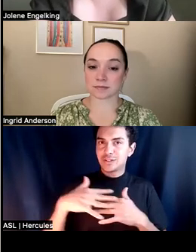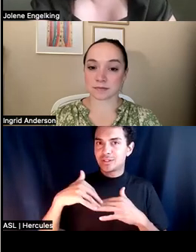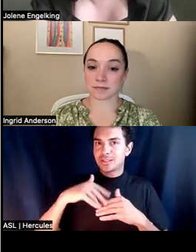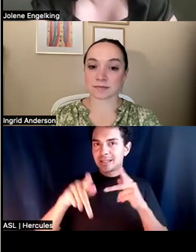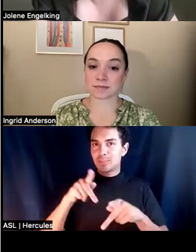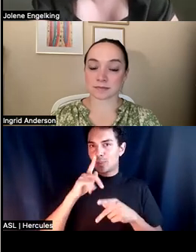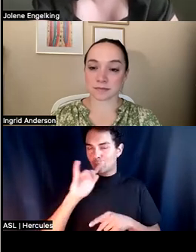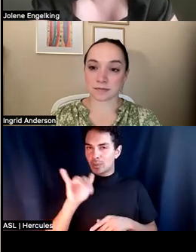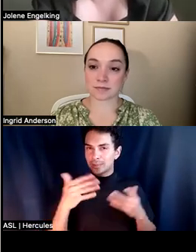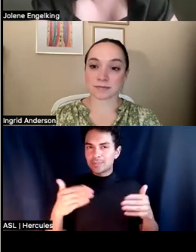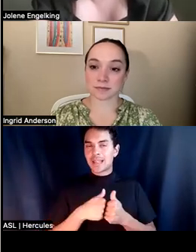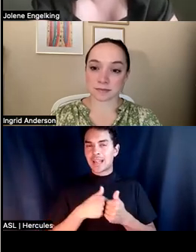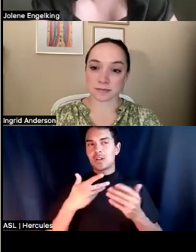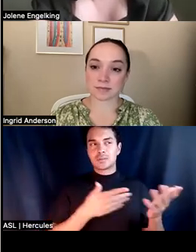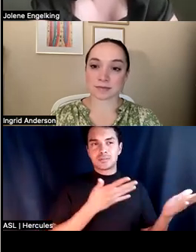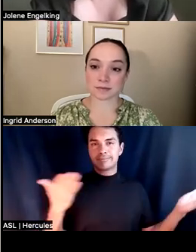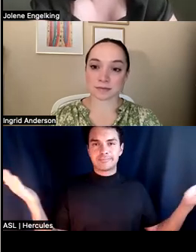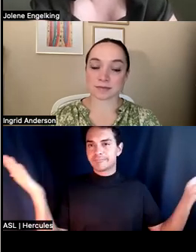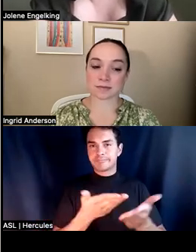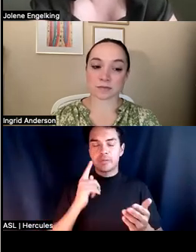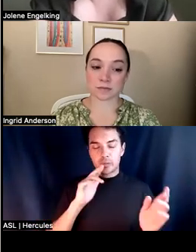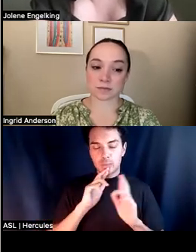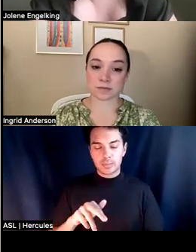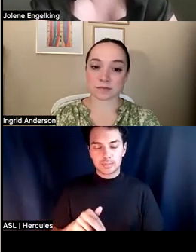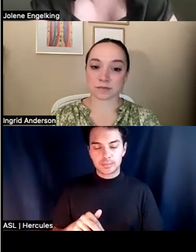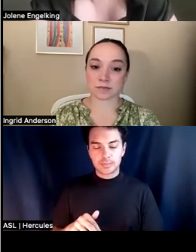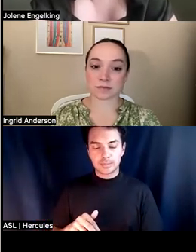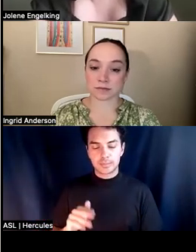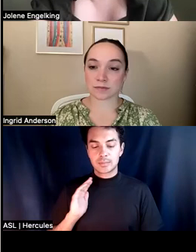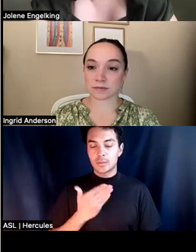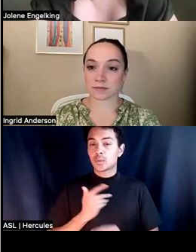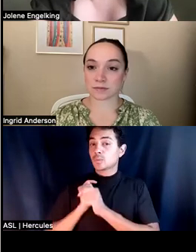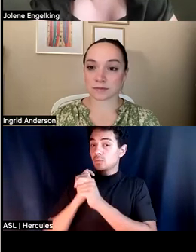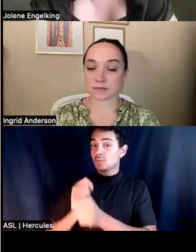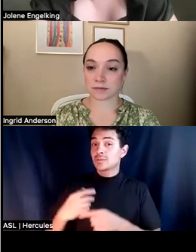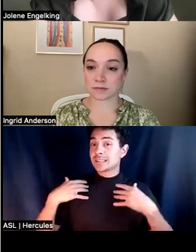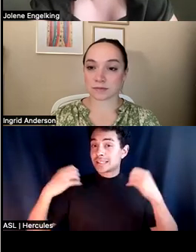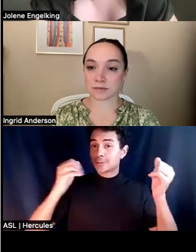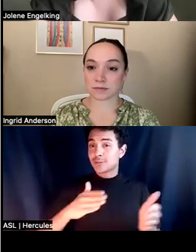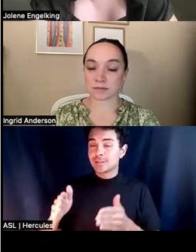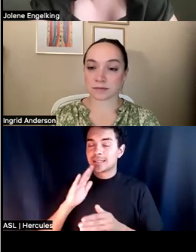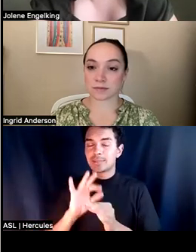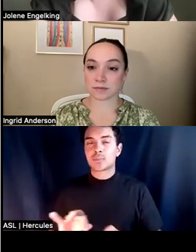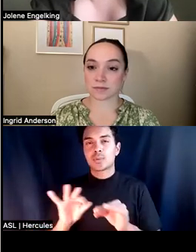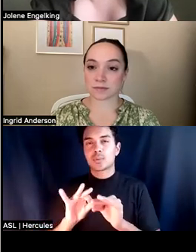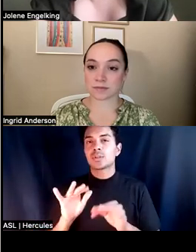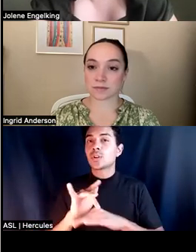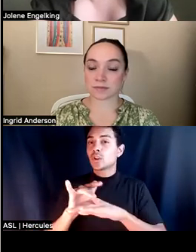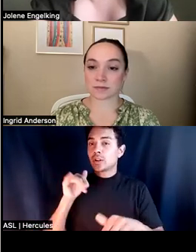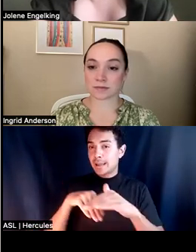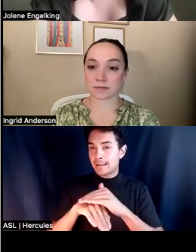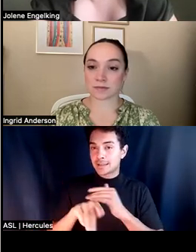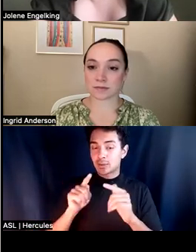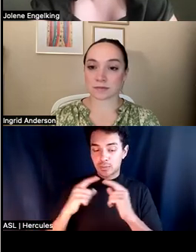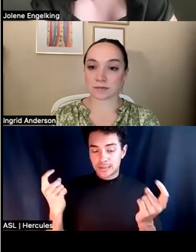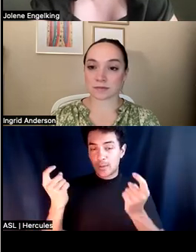how to bring them into that response. Our traditional healers are so important. That early access to ceremony can be one of those things